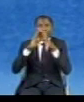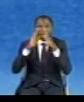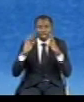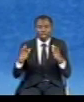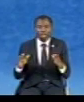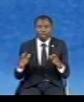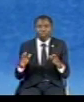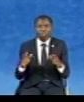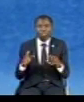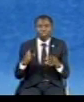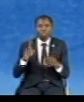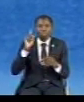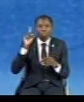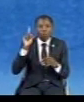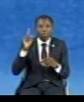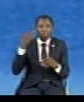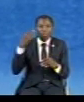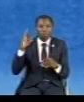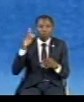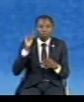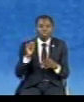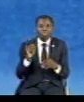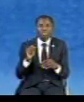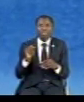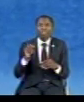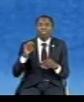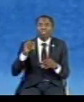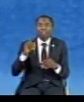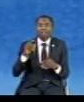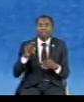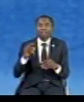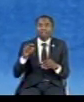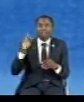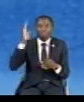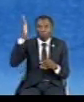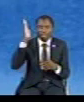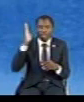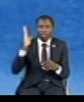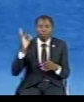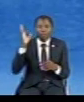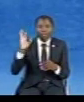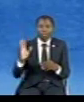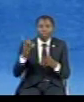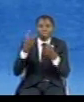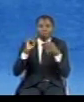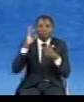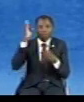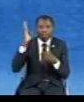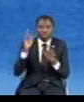and he come and preached to me. From there, I told him, are you a pastor? He said, yes. I